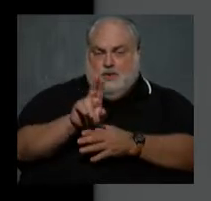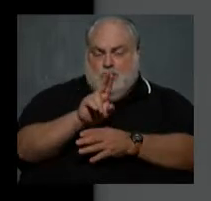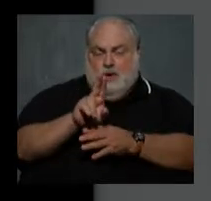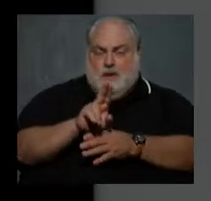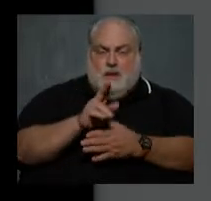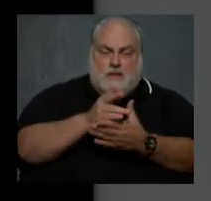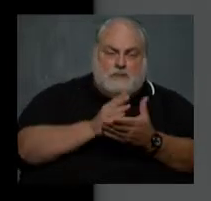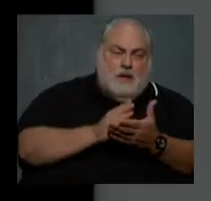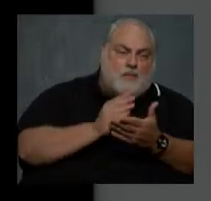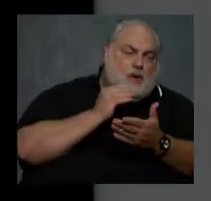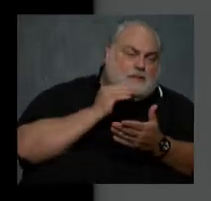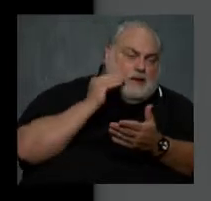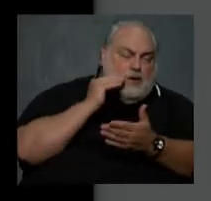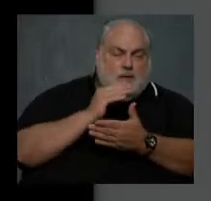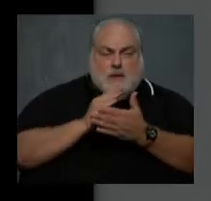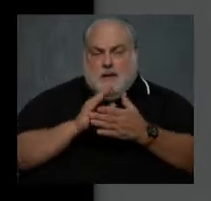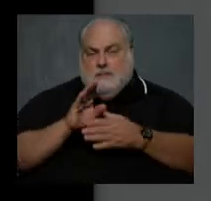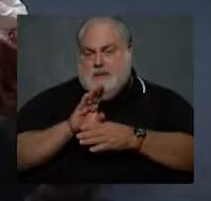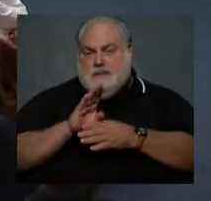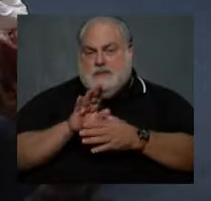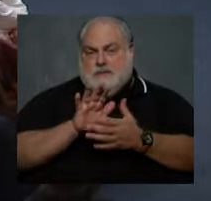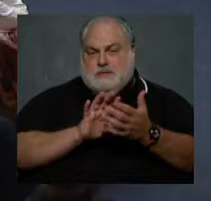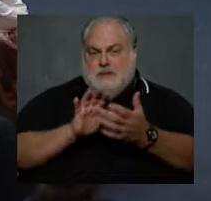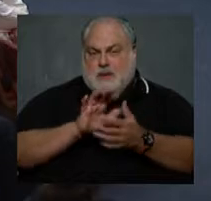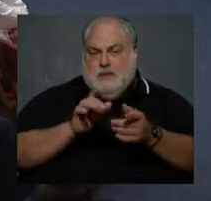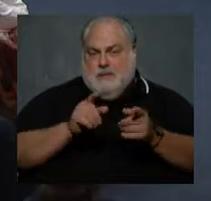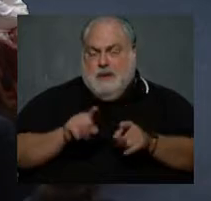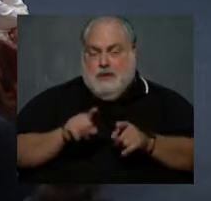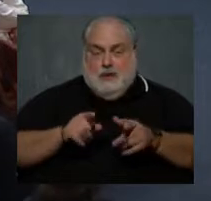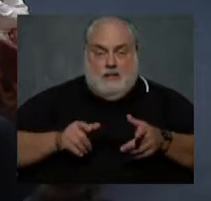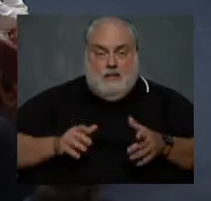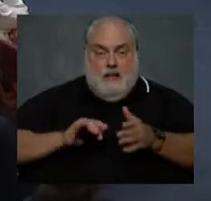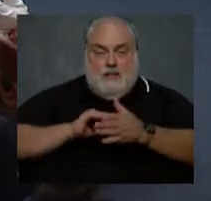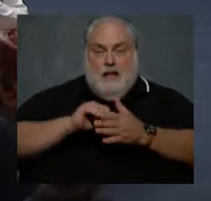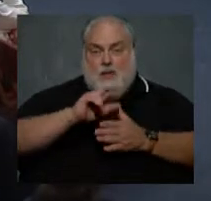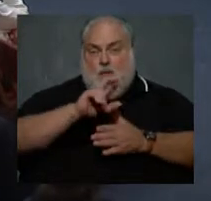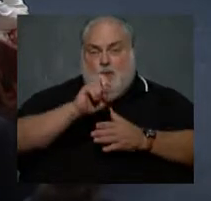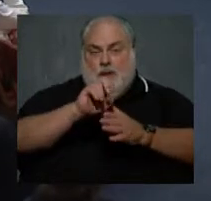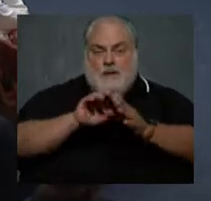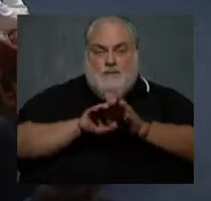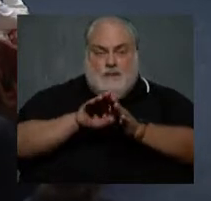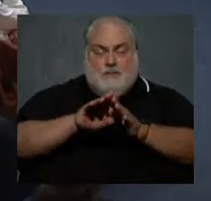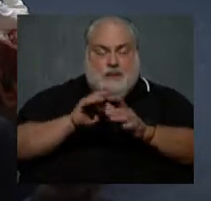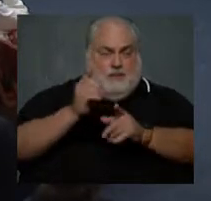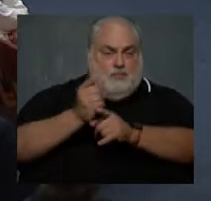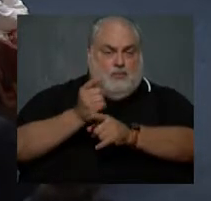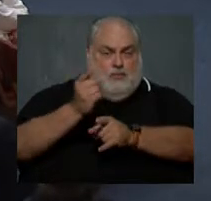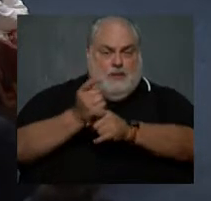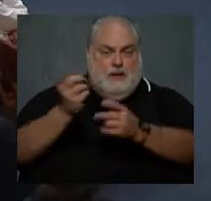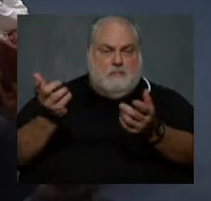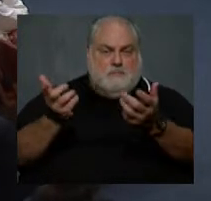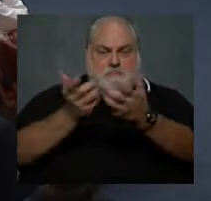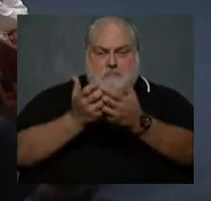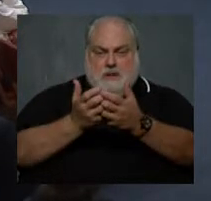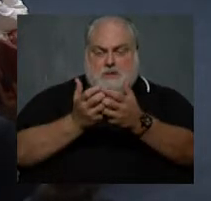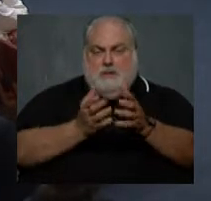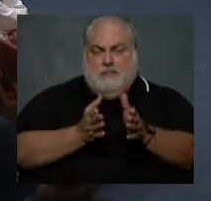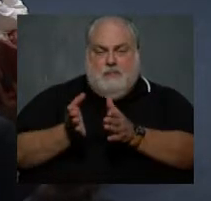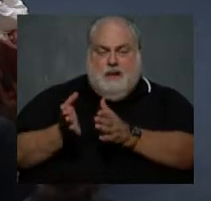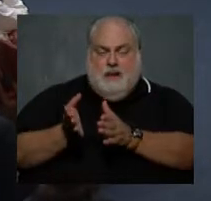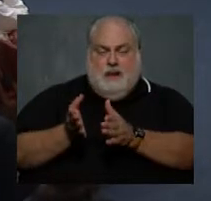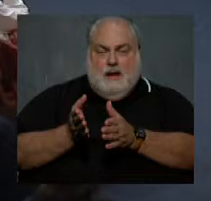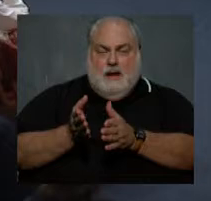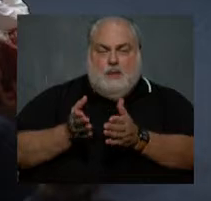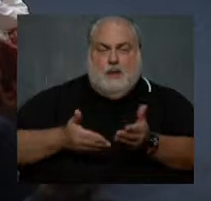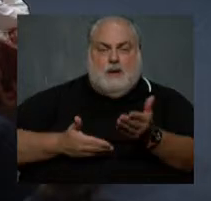of residential, office, and commercial uses to occur. Staff feels to allow the redevelopment of the site as proposed is appropriate, and staff recommends approval of the